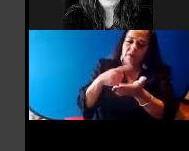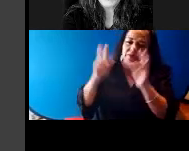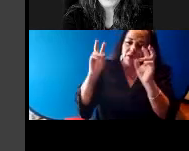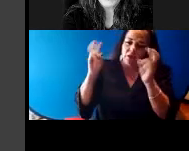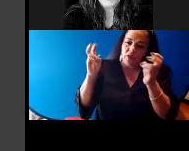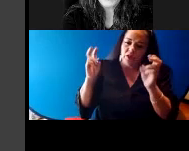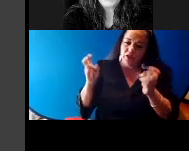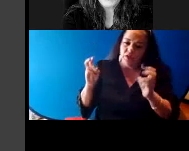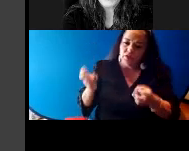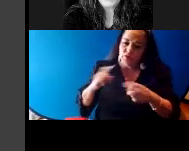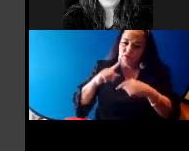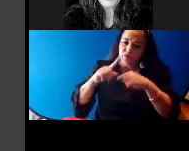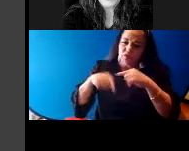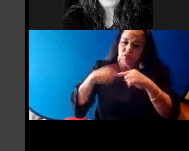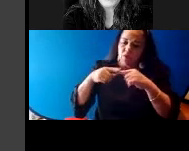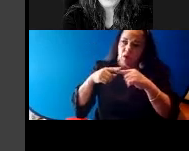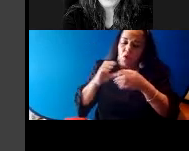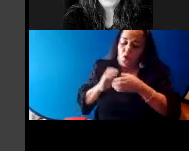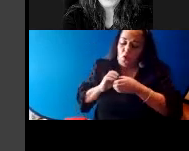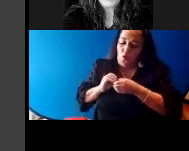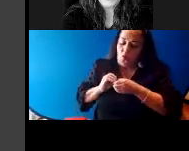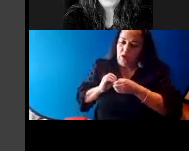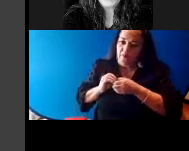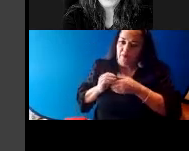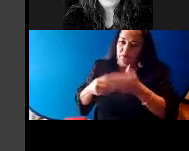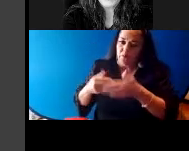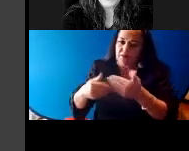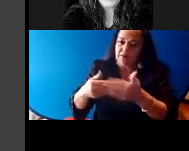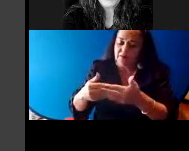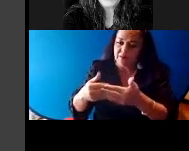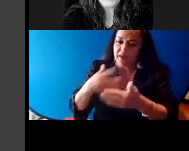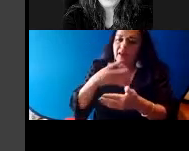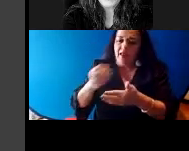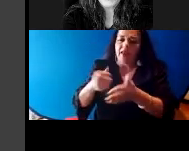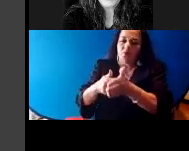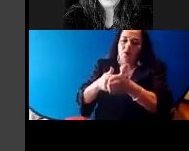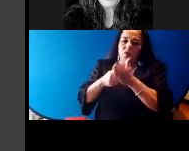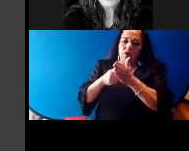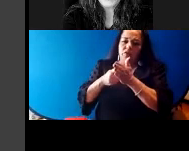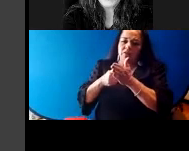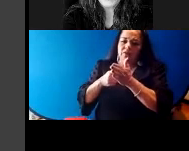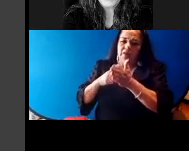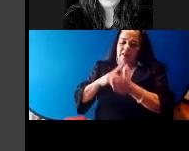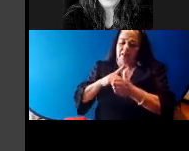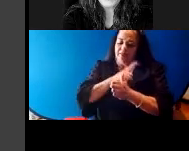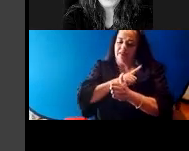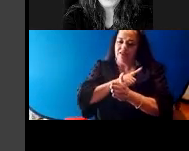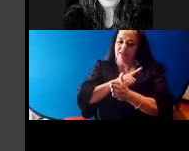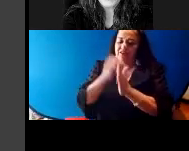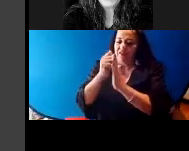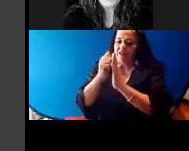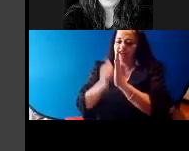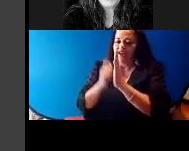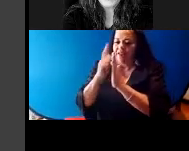who's owning the process, and it definitely requires a legislative agenda. But just being aware of these kinds of